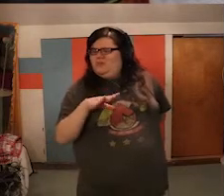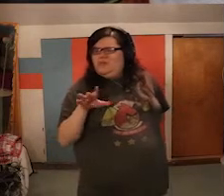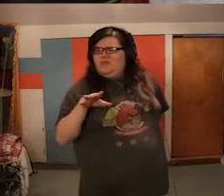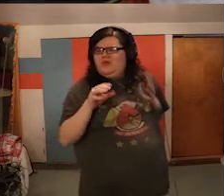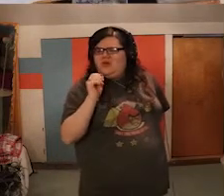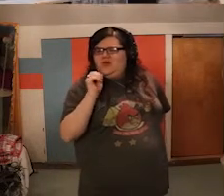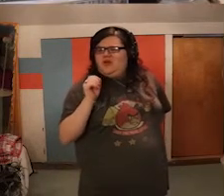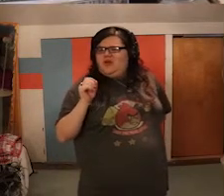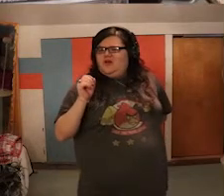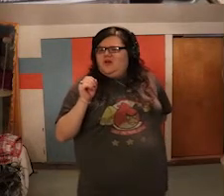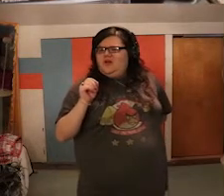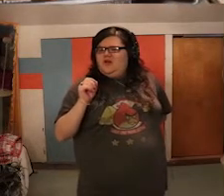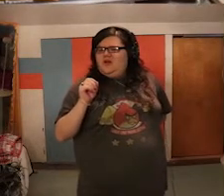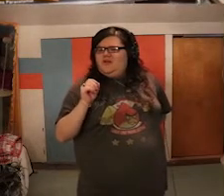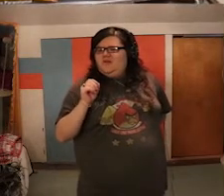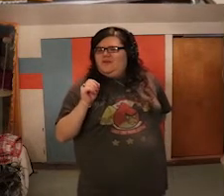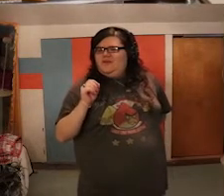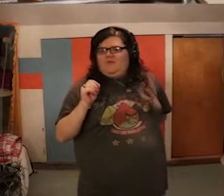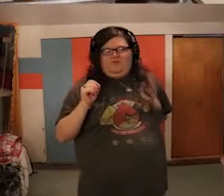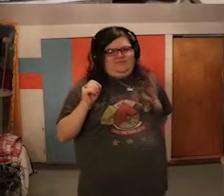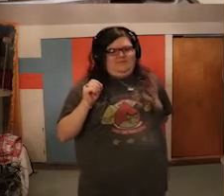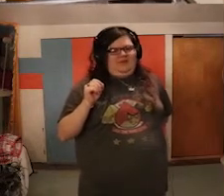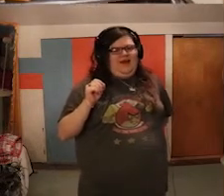That's what veggies do, innit? Well, I did for a year and a half.